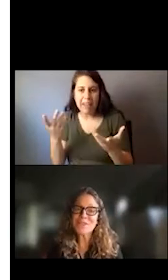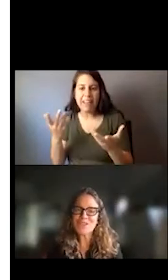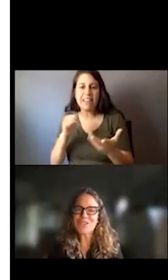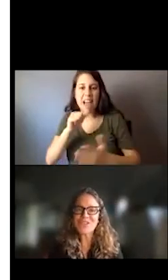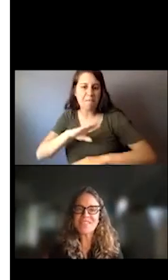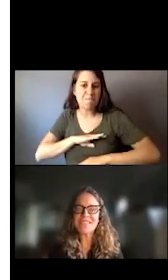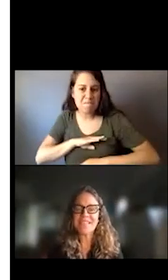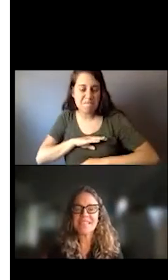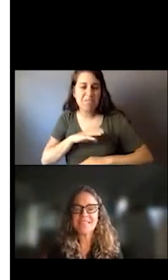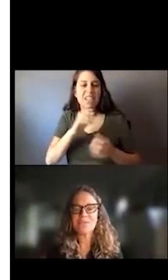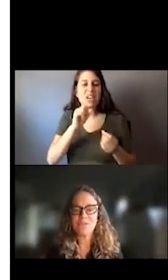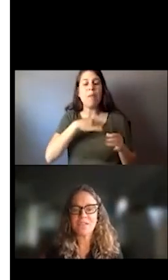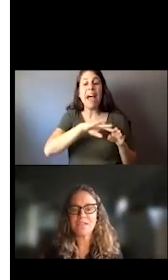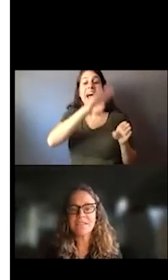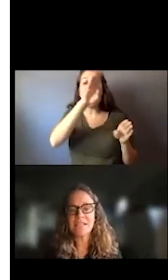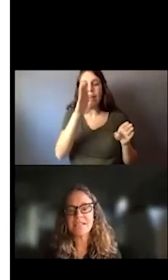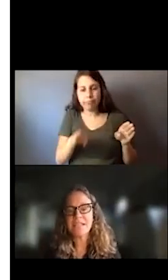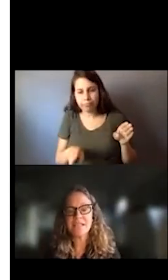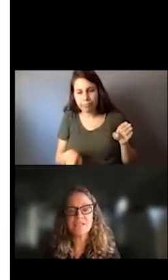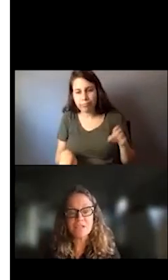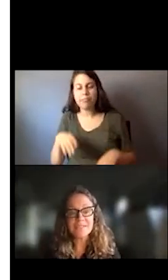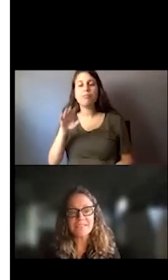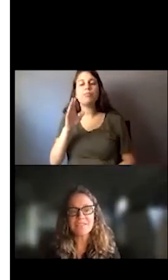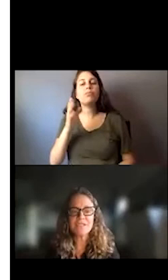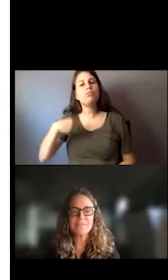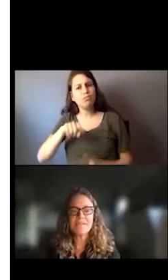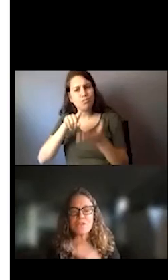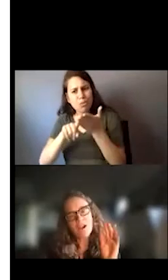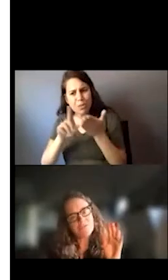as researchers in this field and